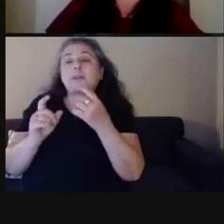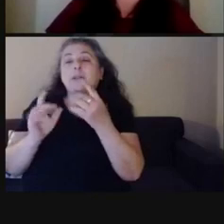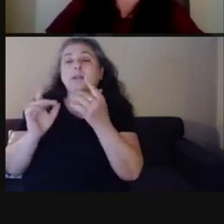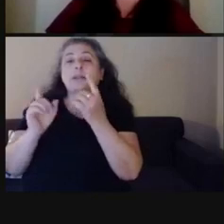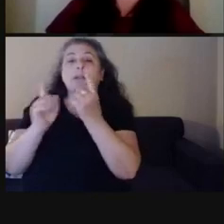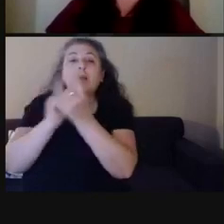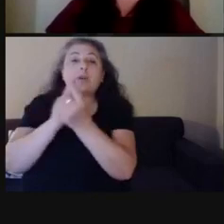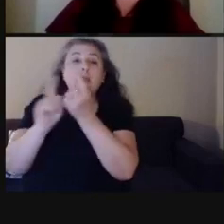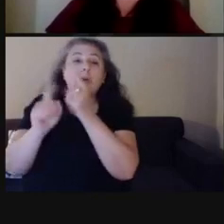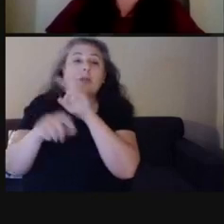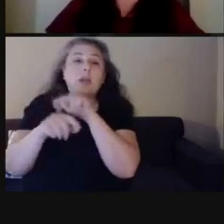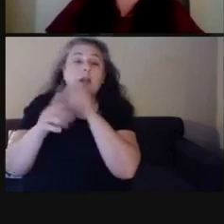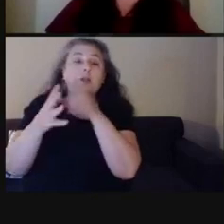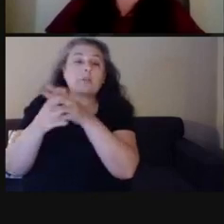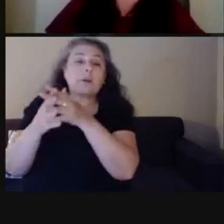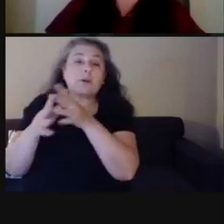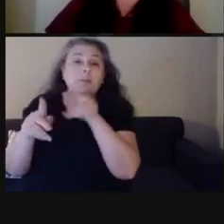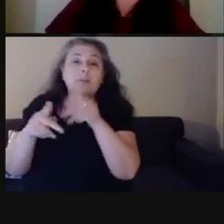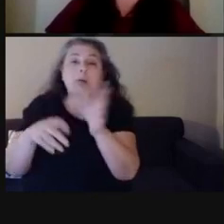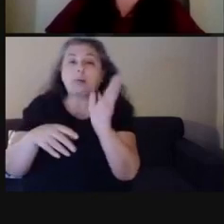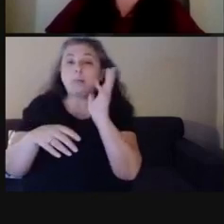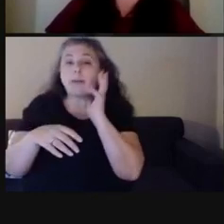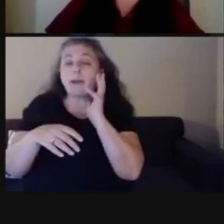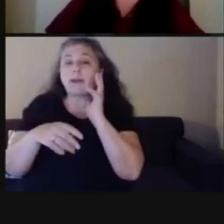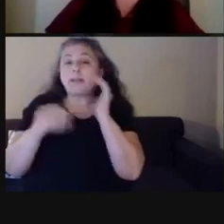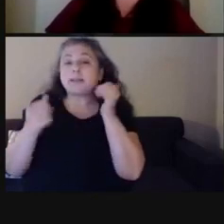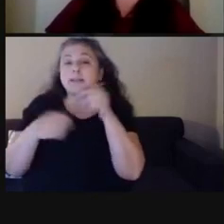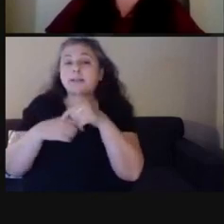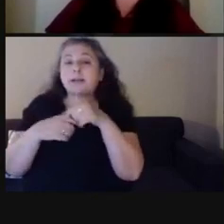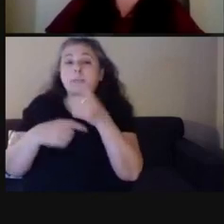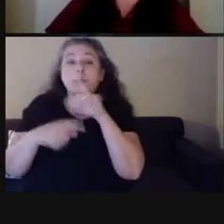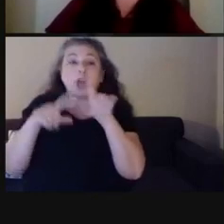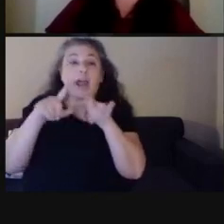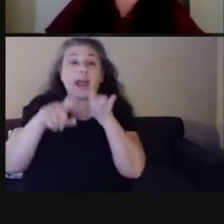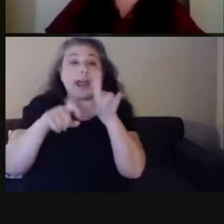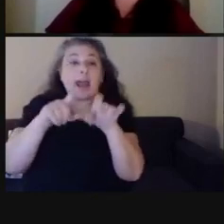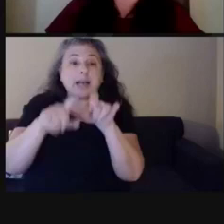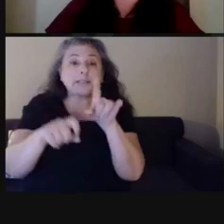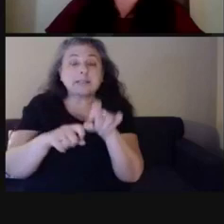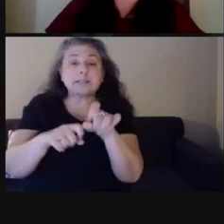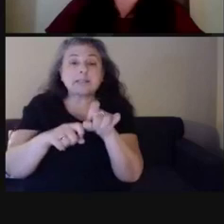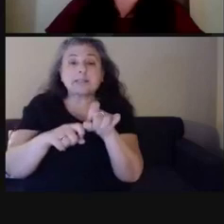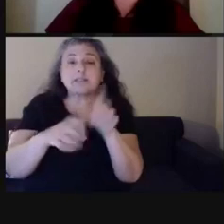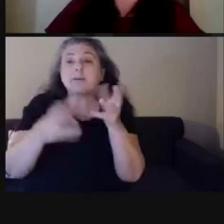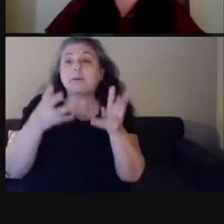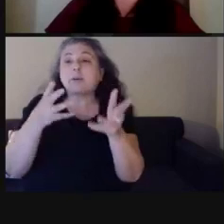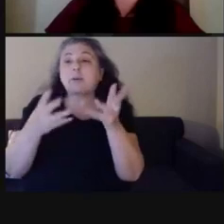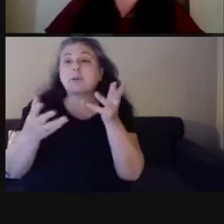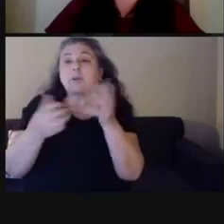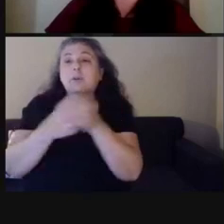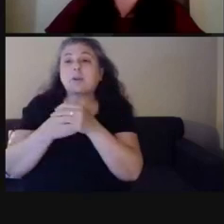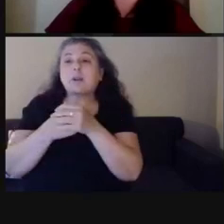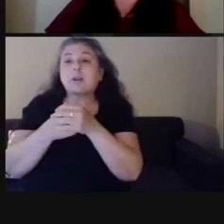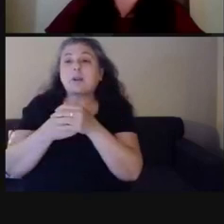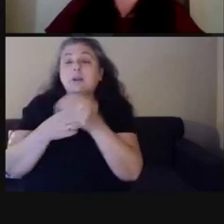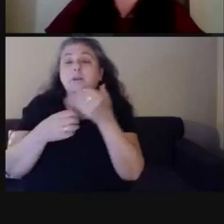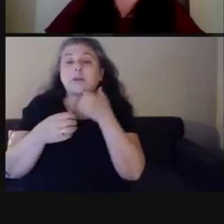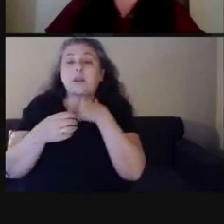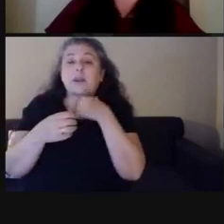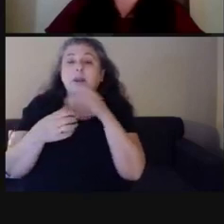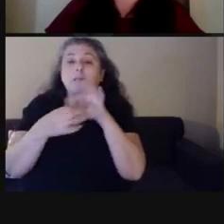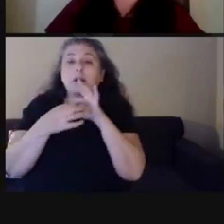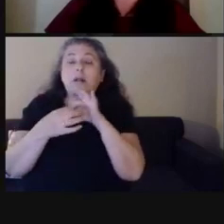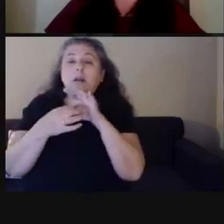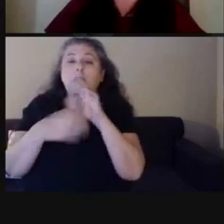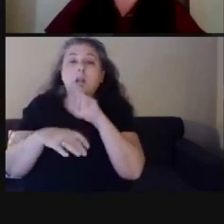American folks in the past. This is the time to ask any question that you may have had about Native